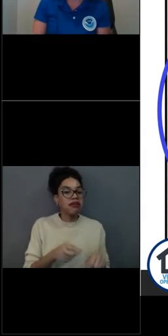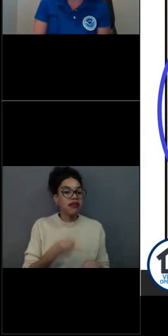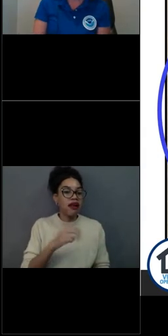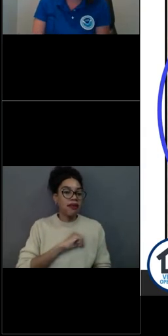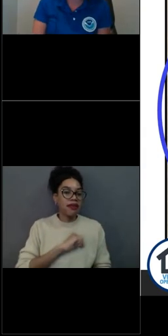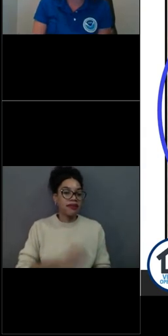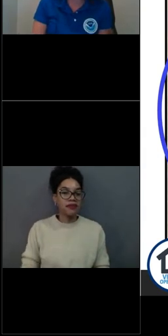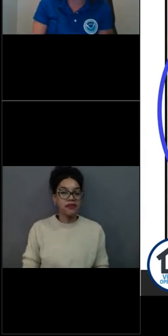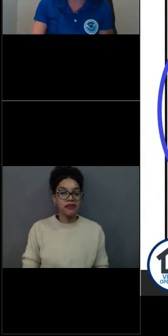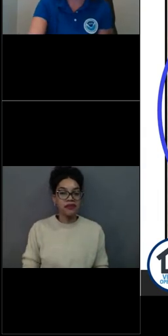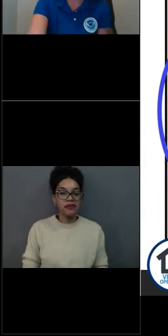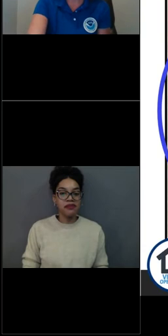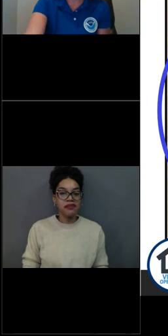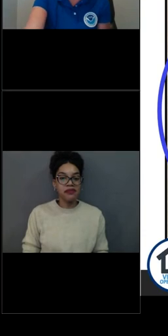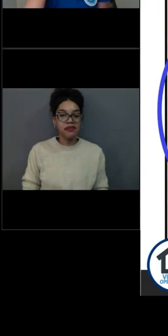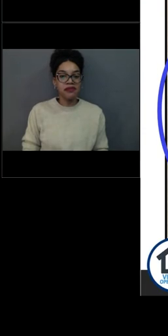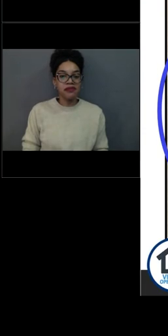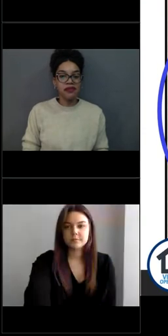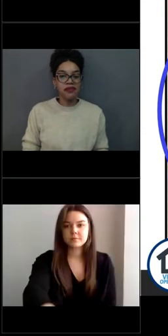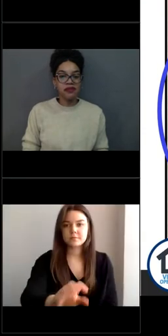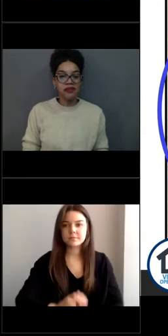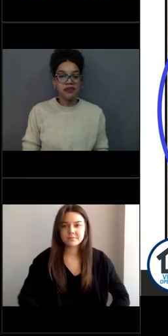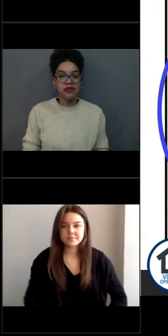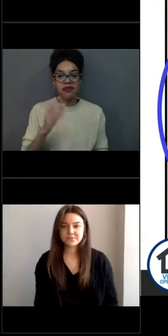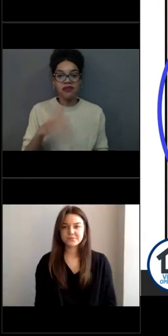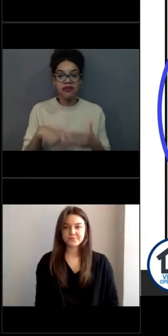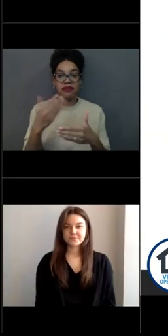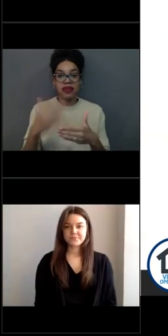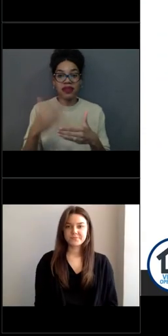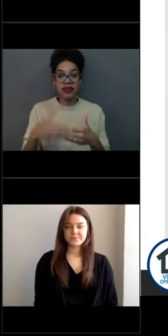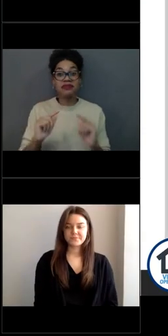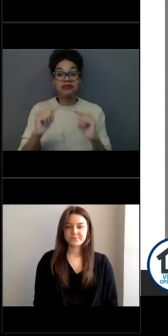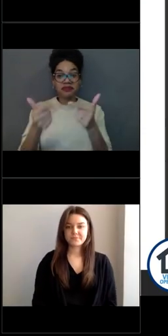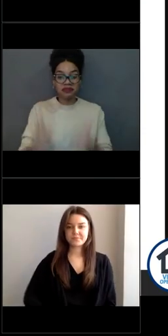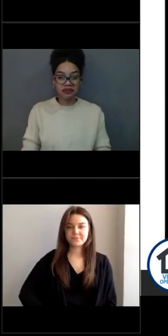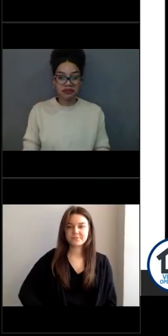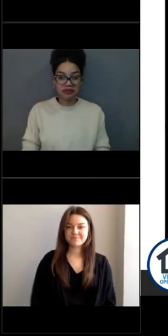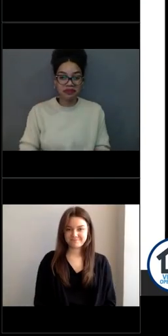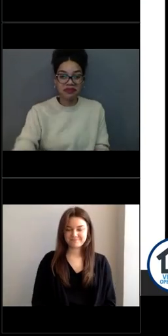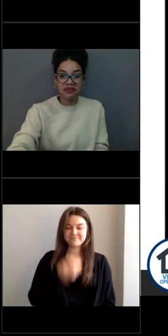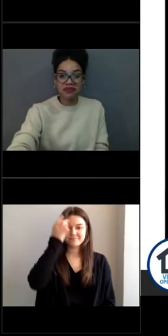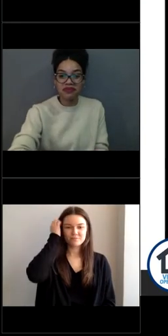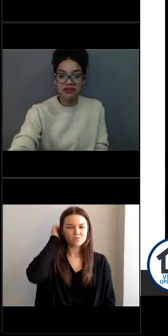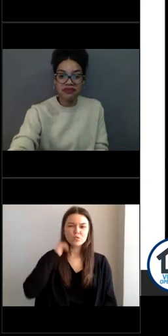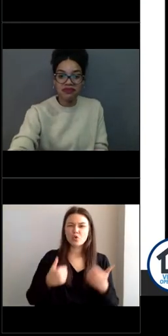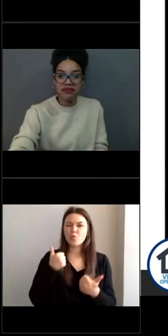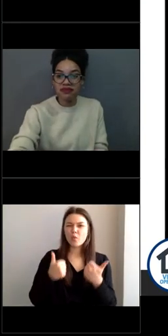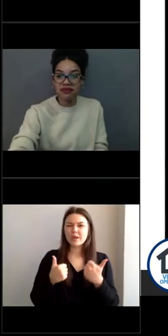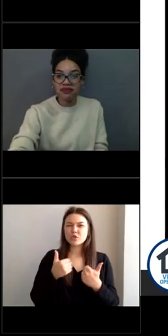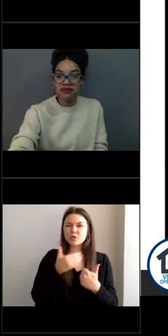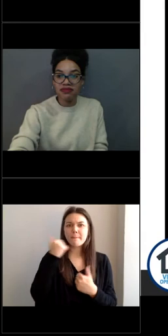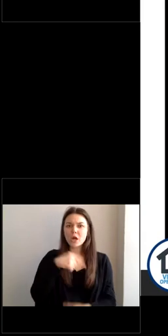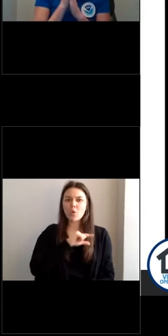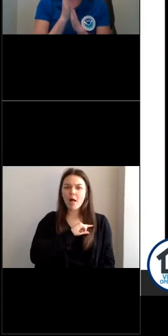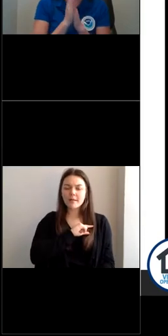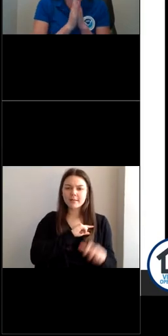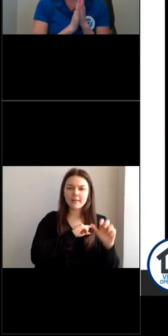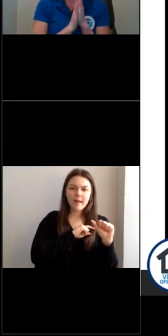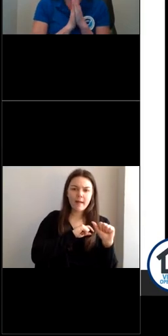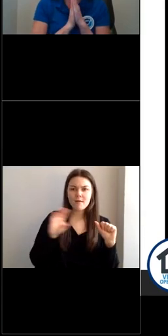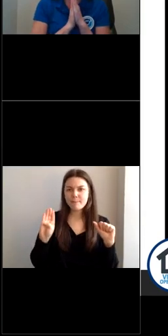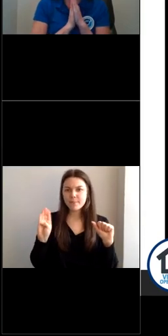it or tasting it. All right, next question. Which one of these would be better quality, do you think? All right,